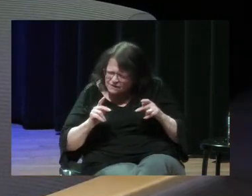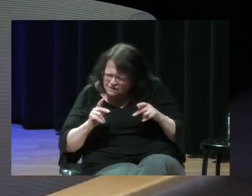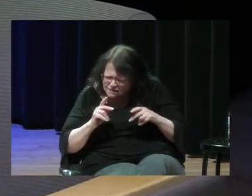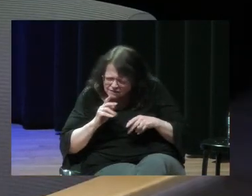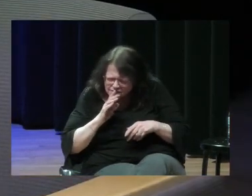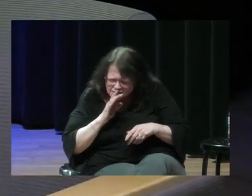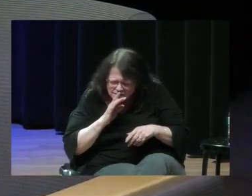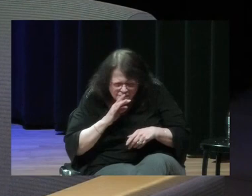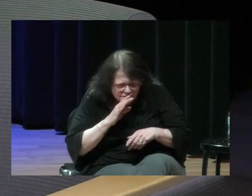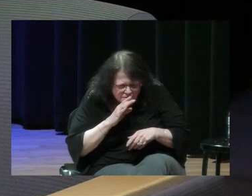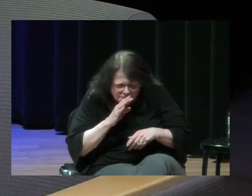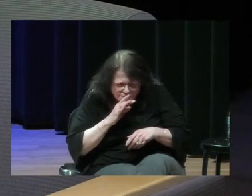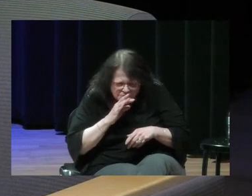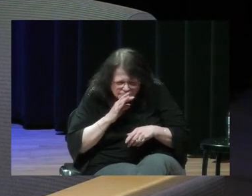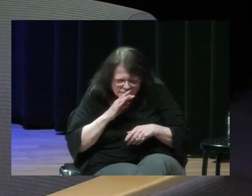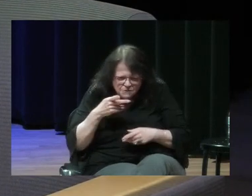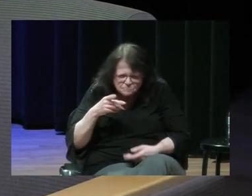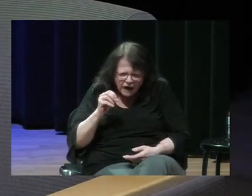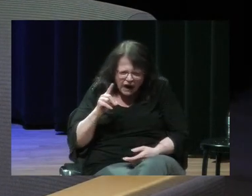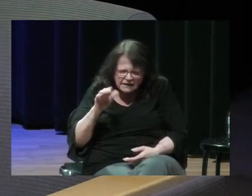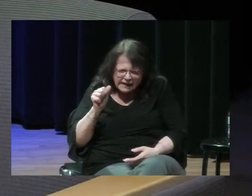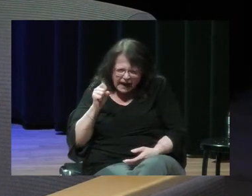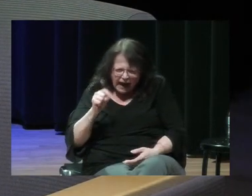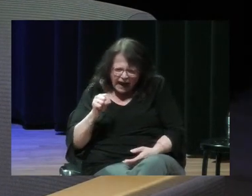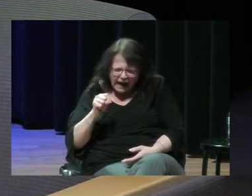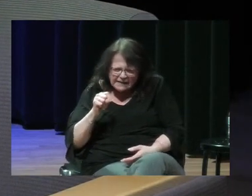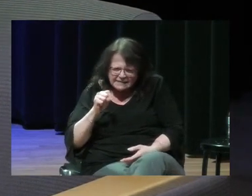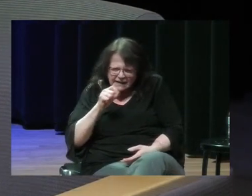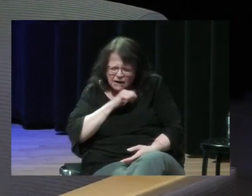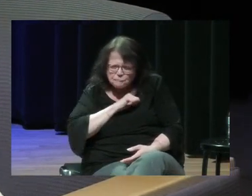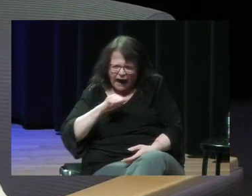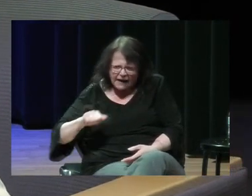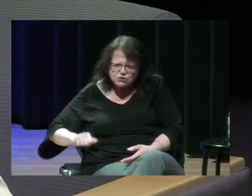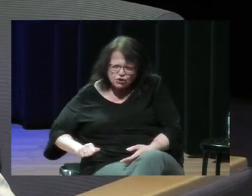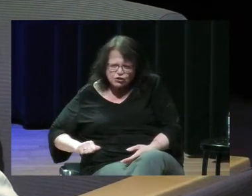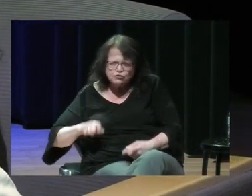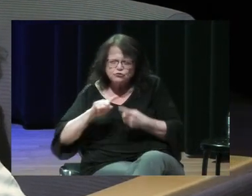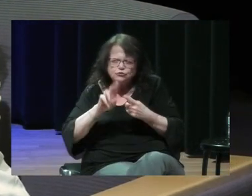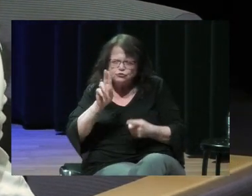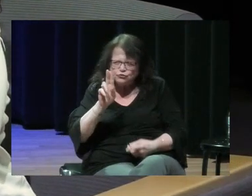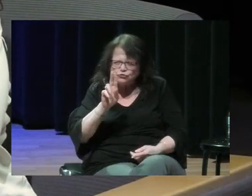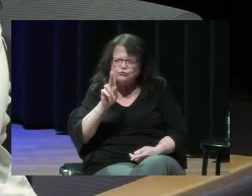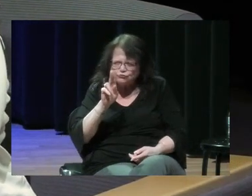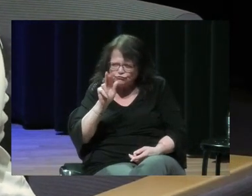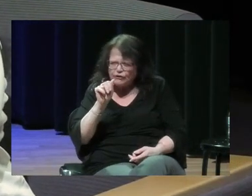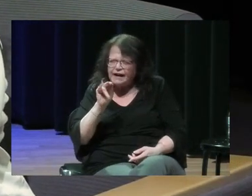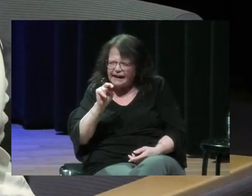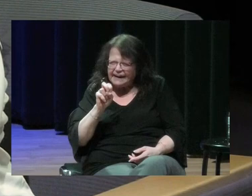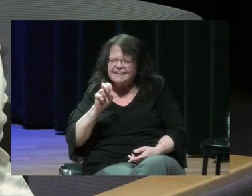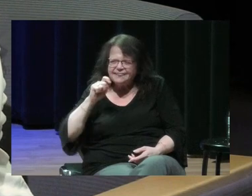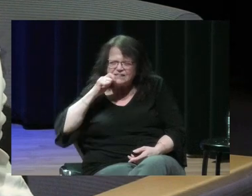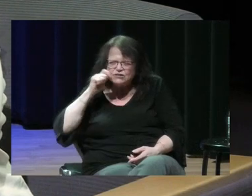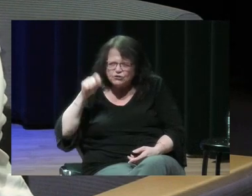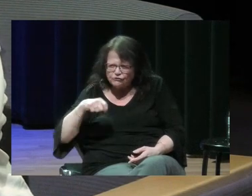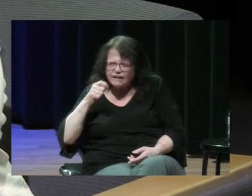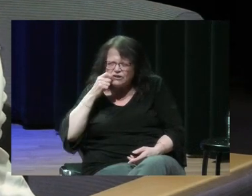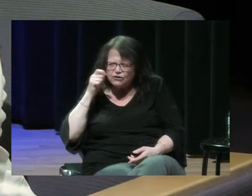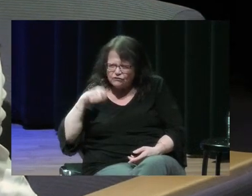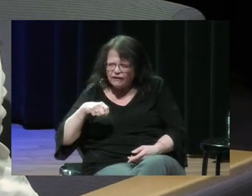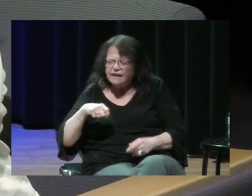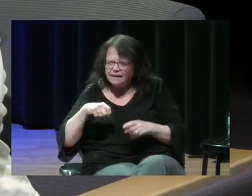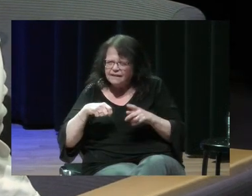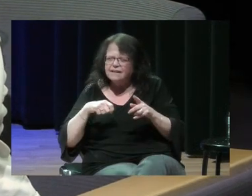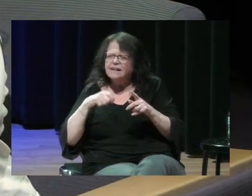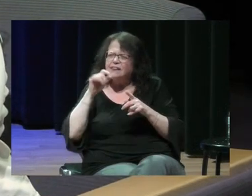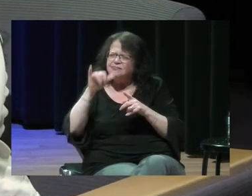Marie Ivanovich on our podcast recently. She served as the U.S.'s ambassador to Ukraine. And something that I will forever remember from that